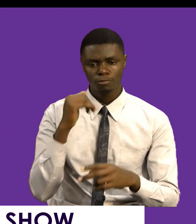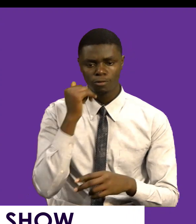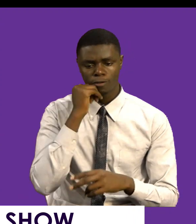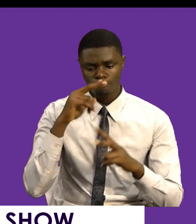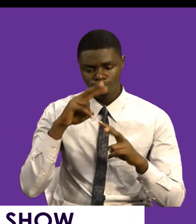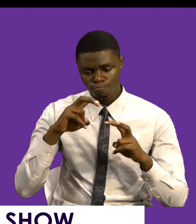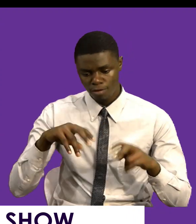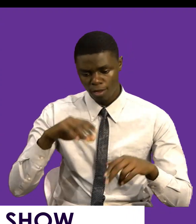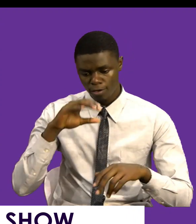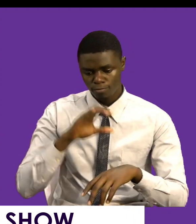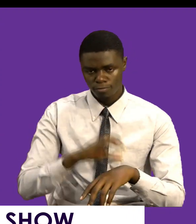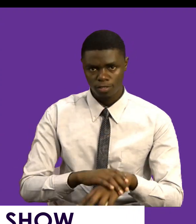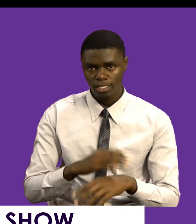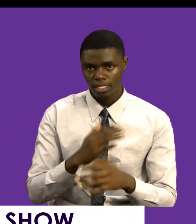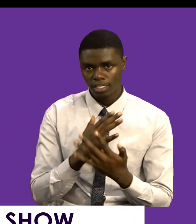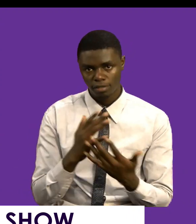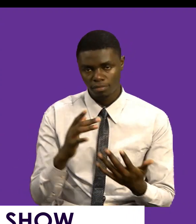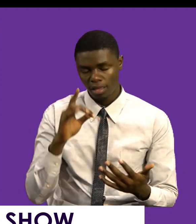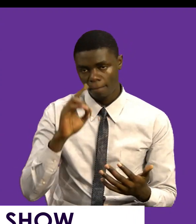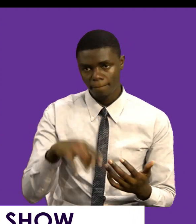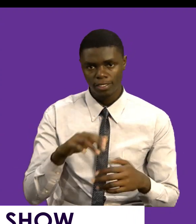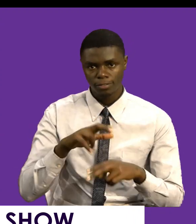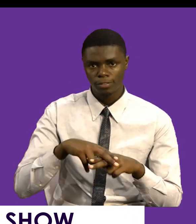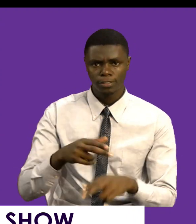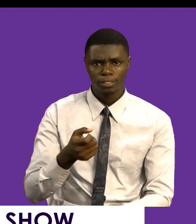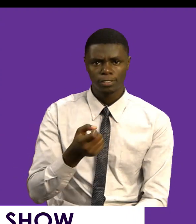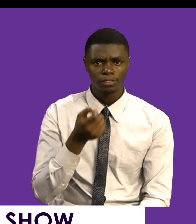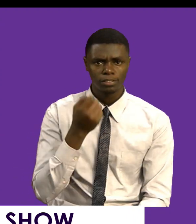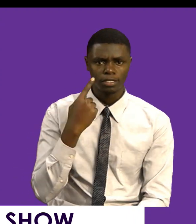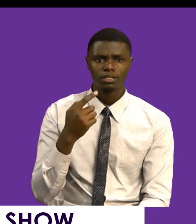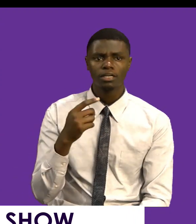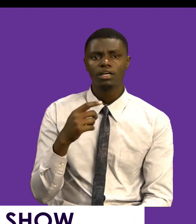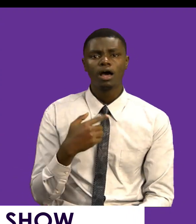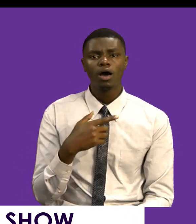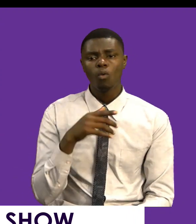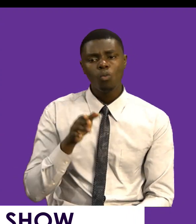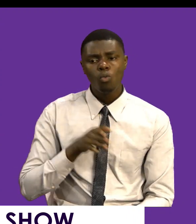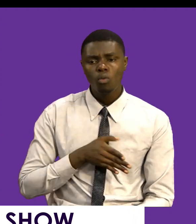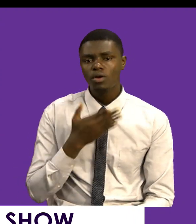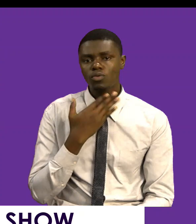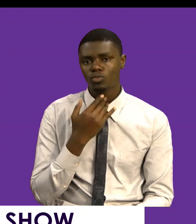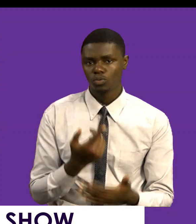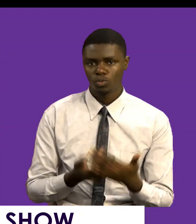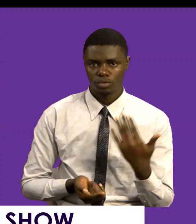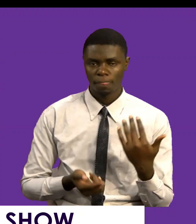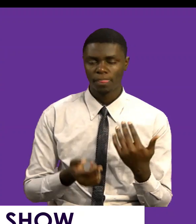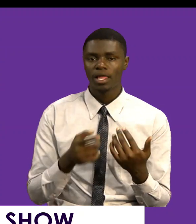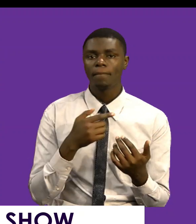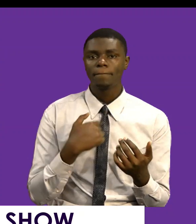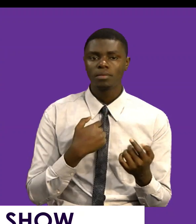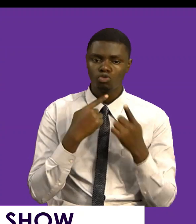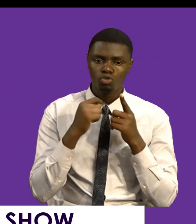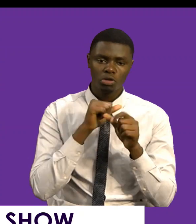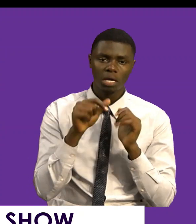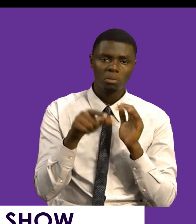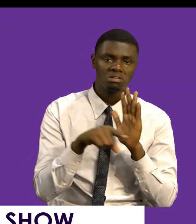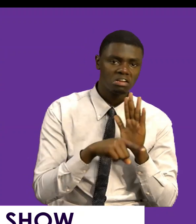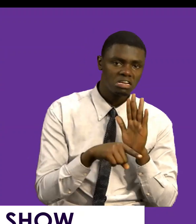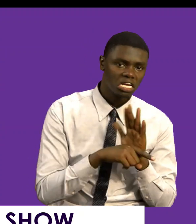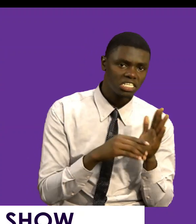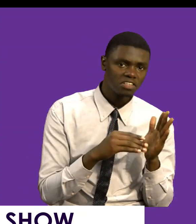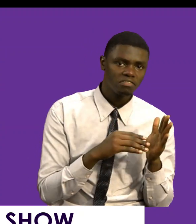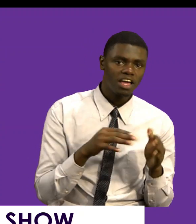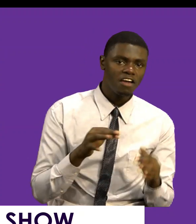need to sit down and understand you. What is it that you want as a woman? I'm not talking about negative